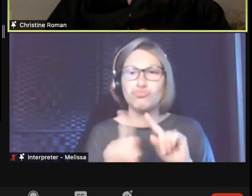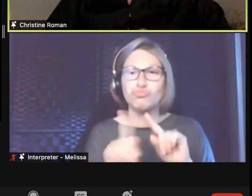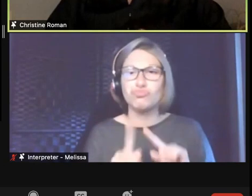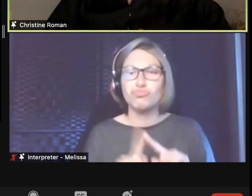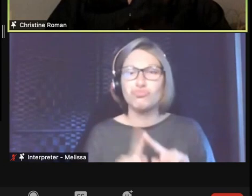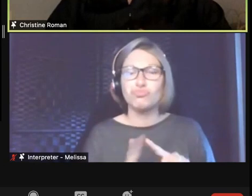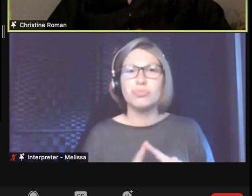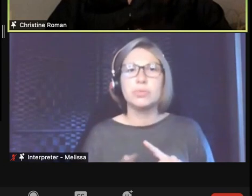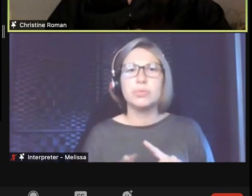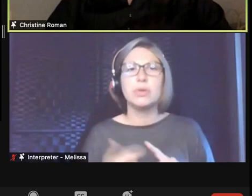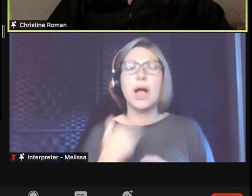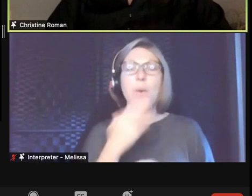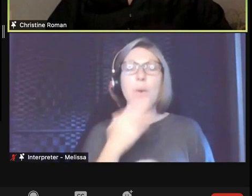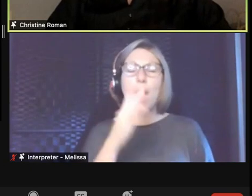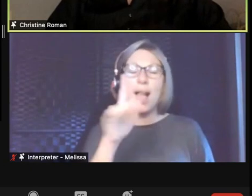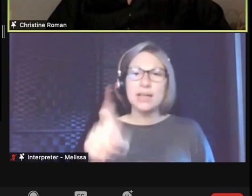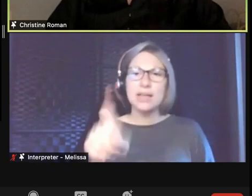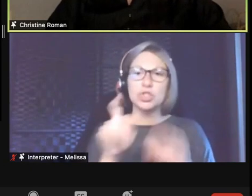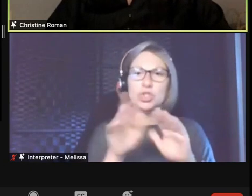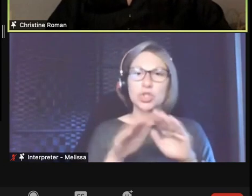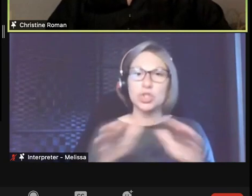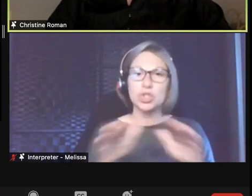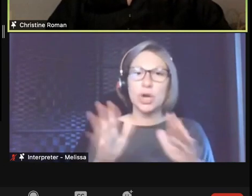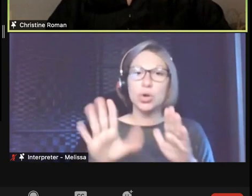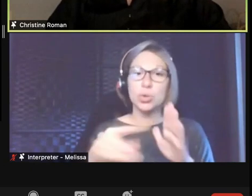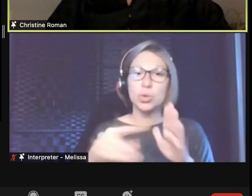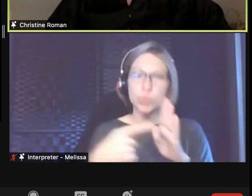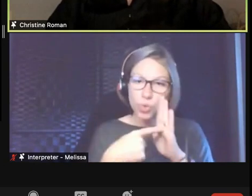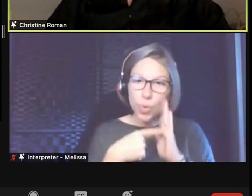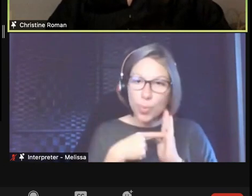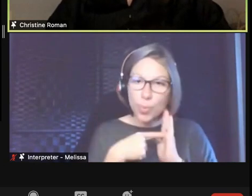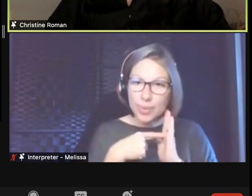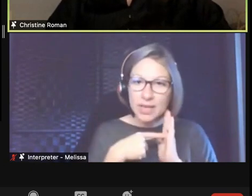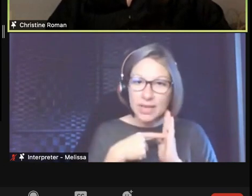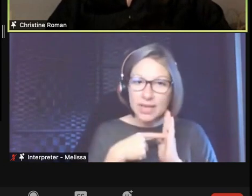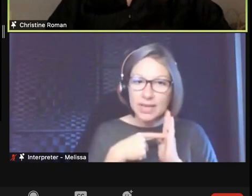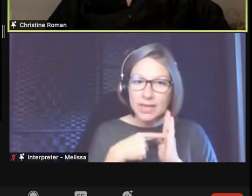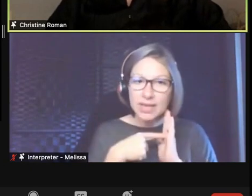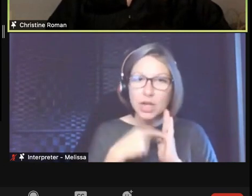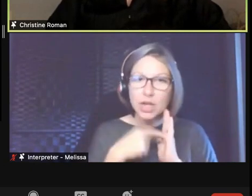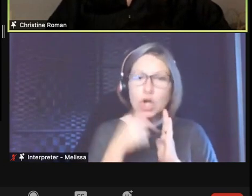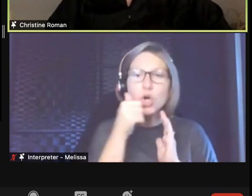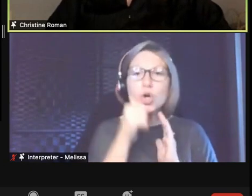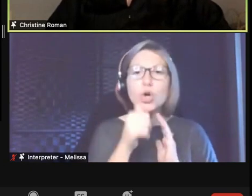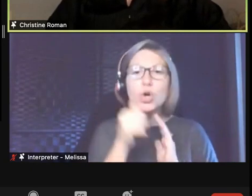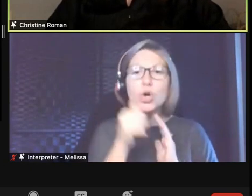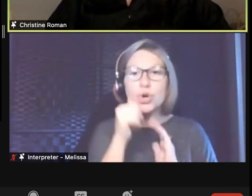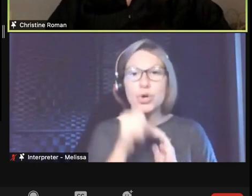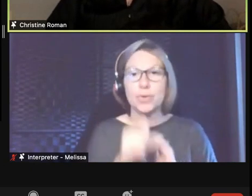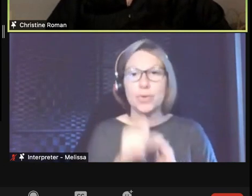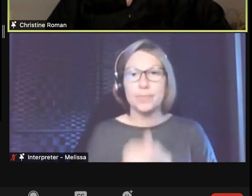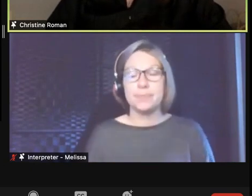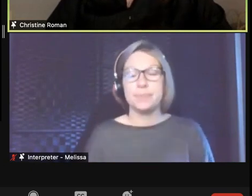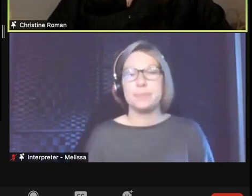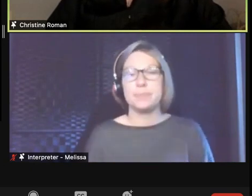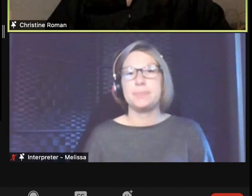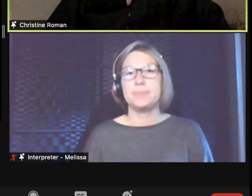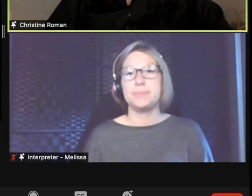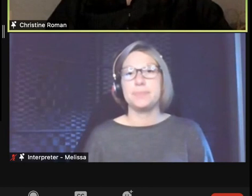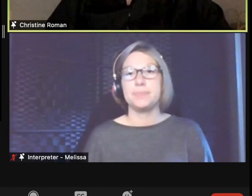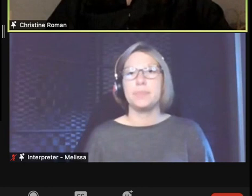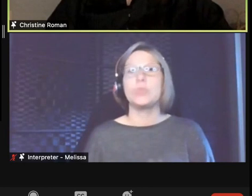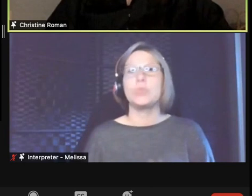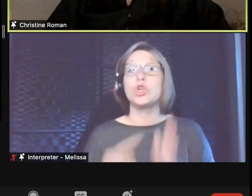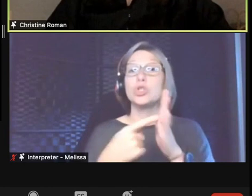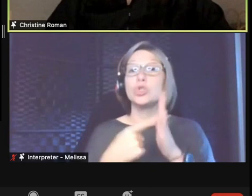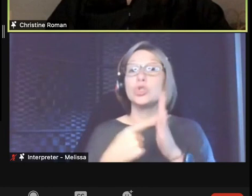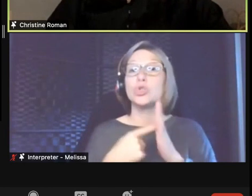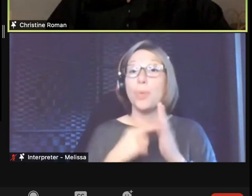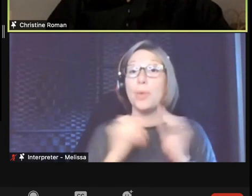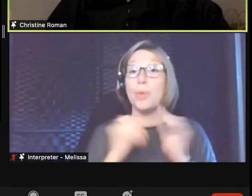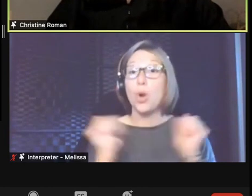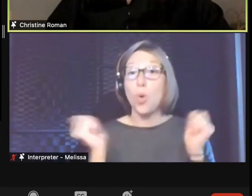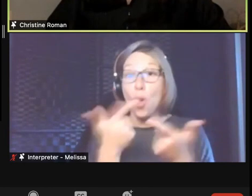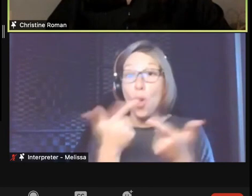will ask the child, show me a girl. show me all the girls. Now, by the way, this